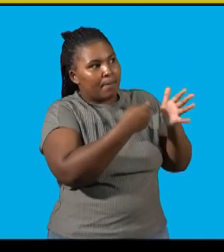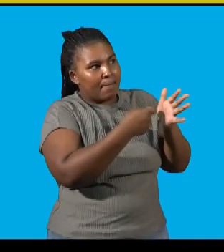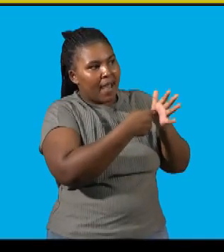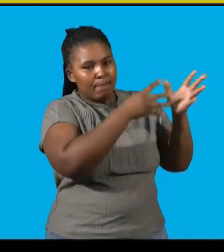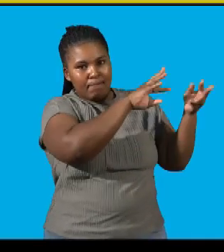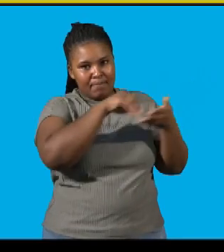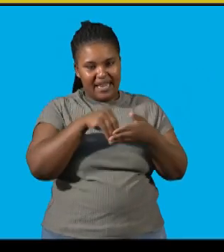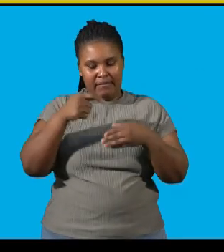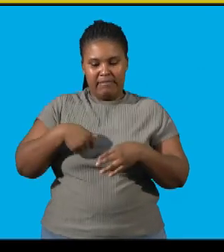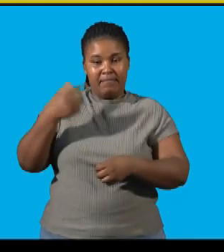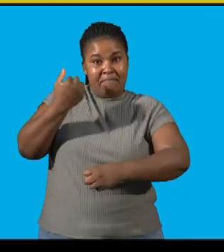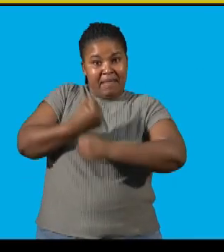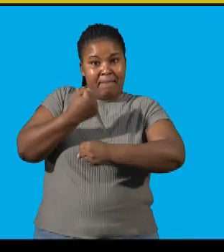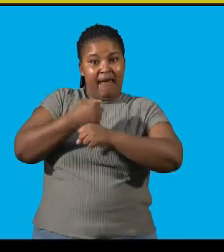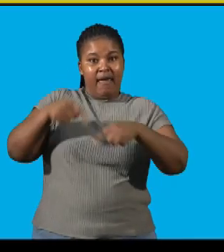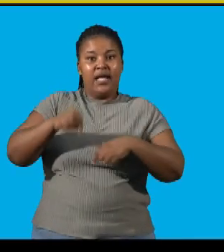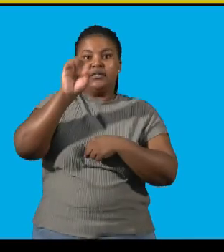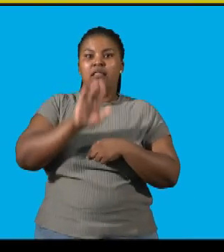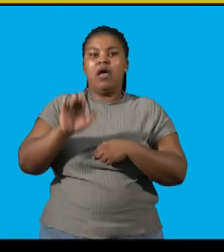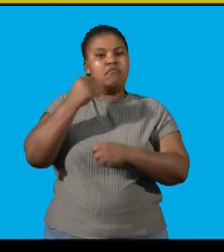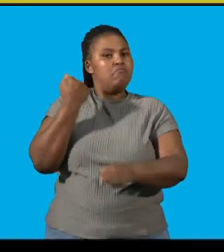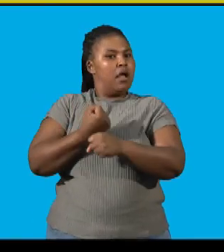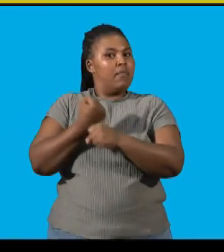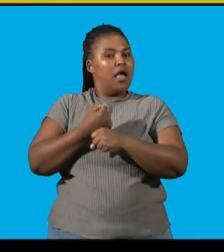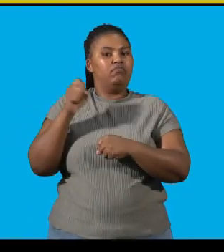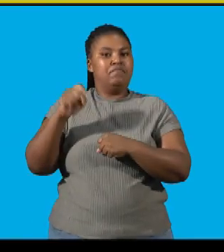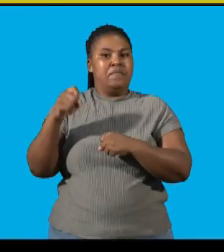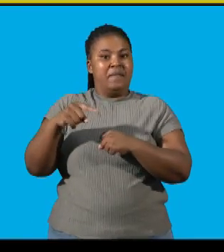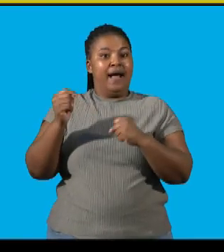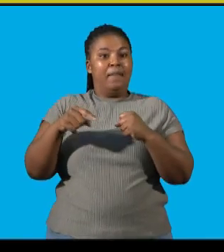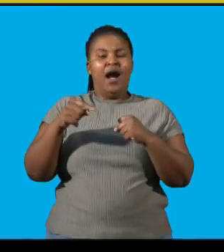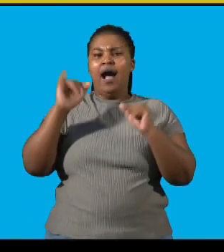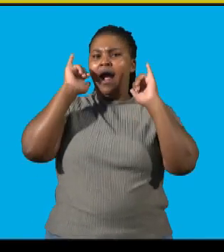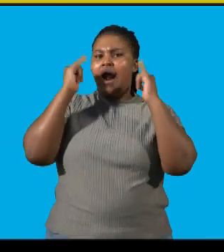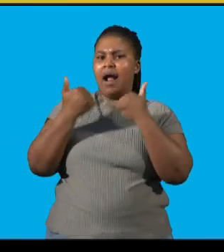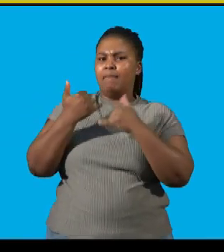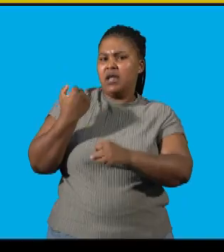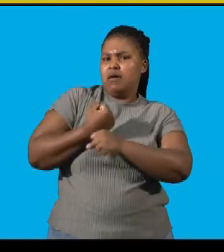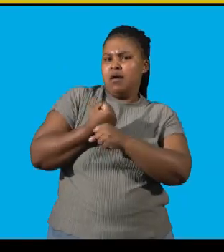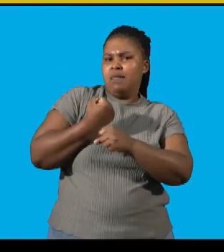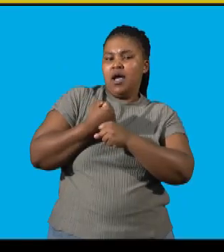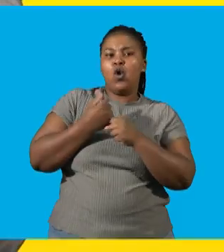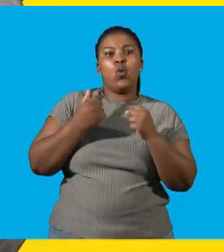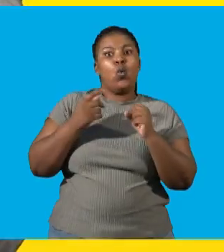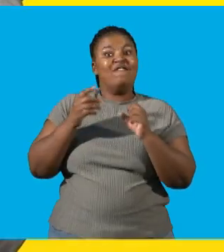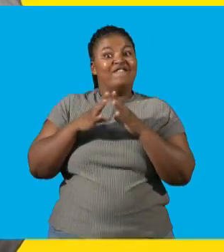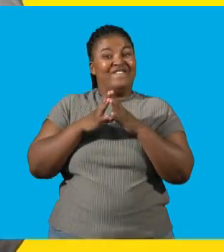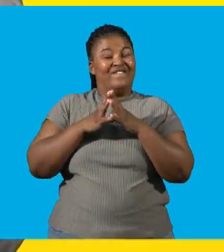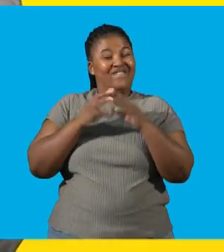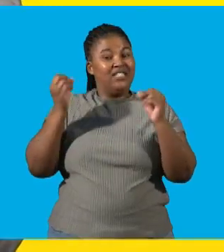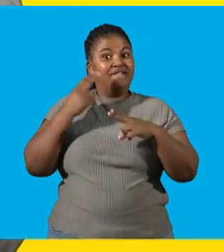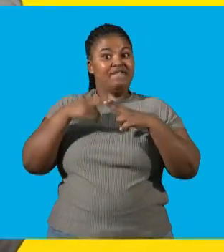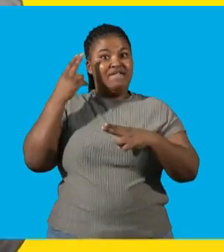IDZ, then those raw materials, the company or the business will use them to produce a